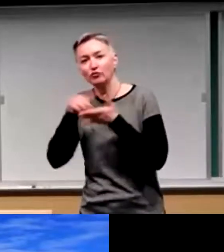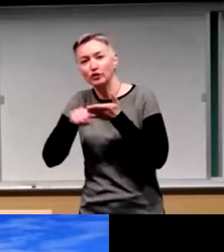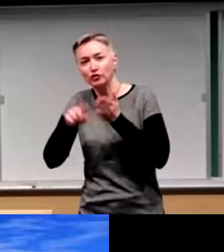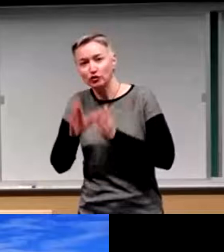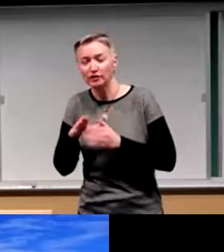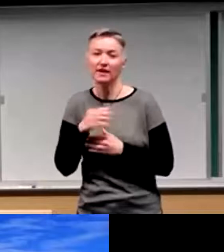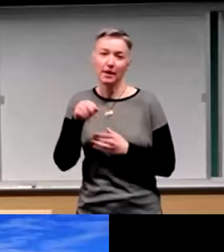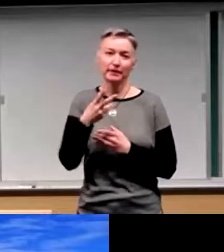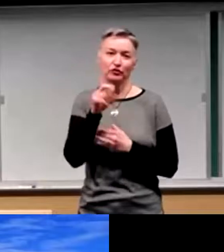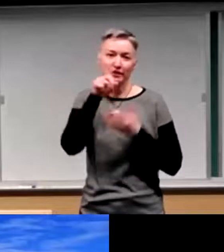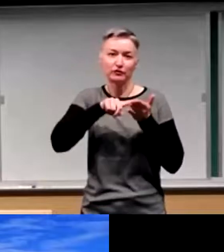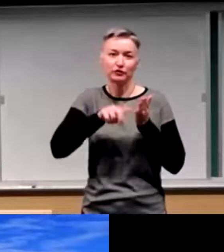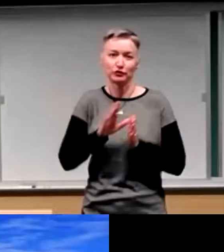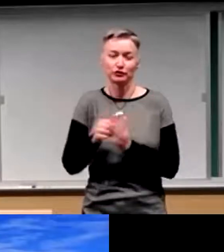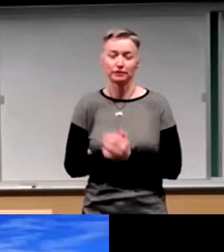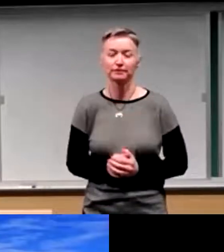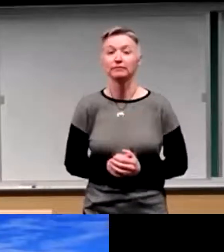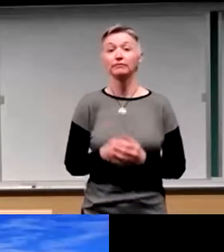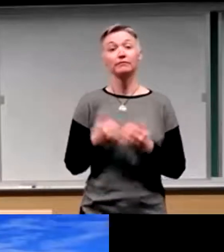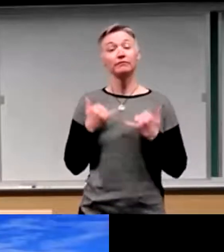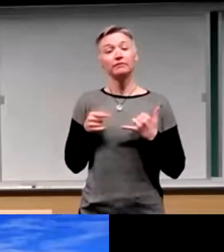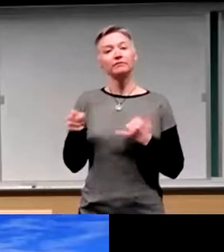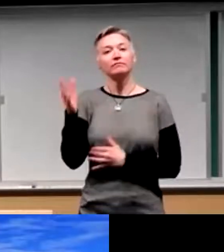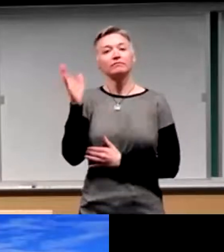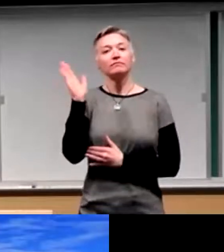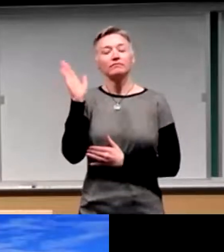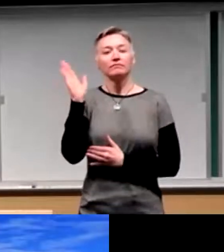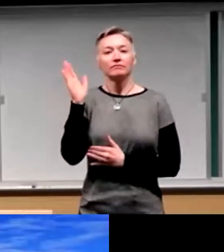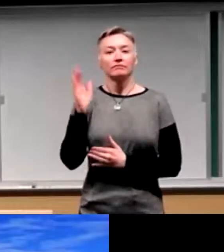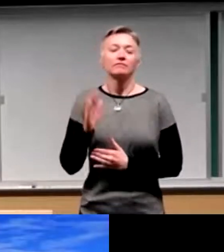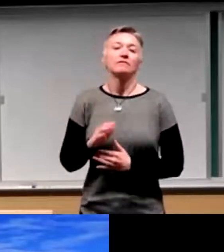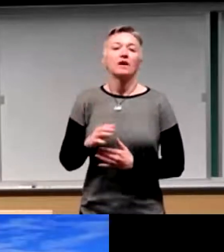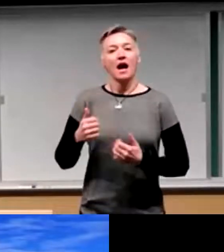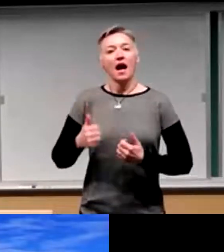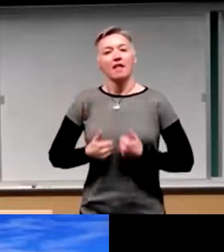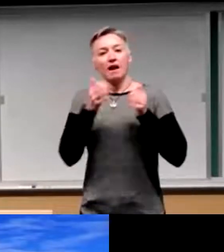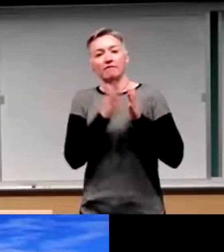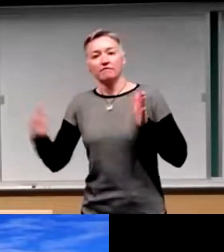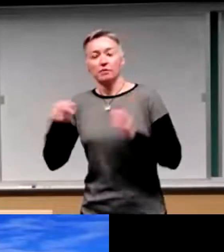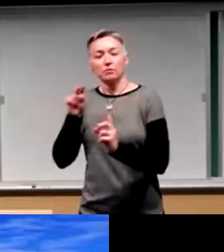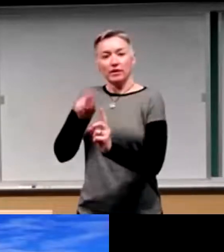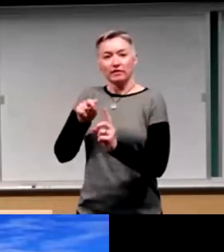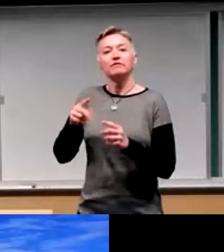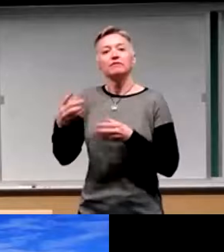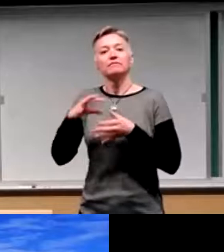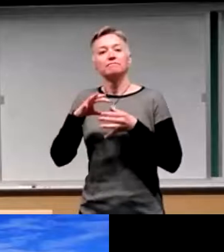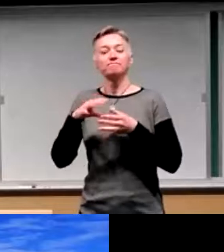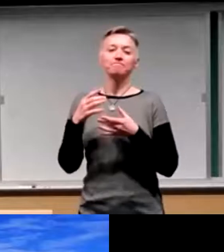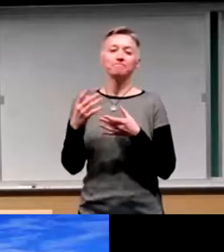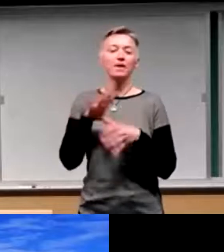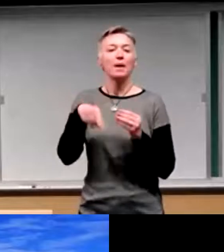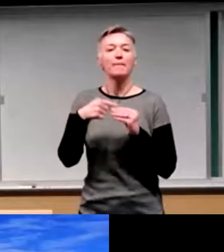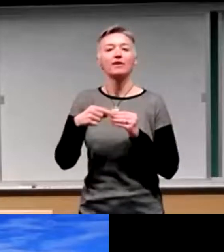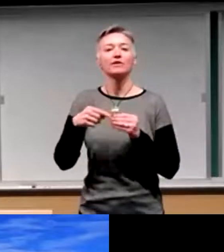aging researchers. Today, she will be presenting a life course perspective on social engagement and discussing some of her